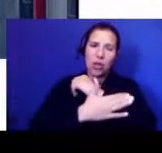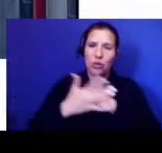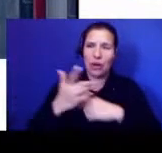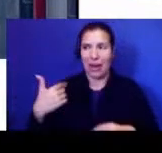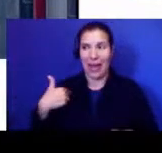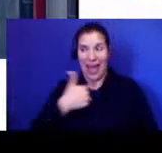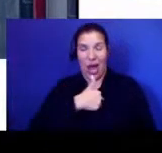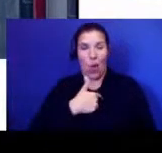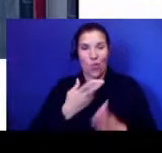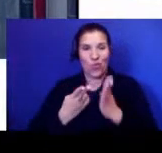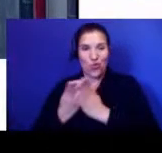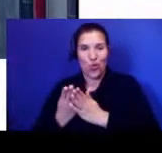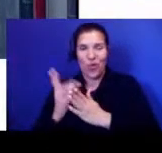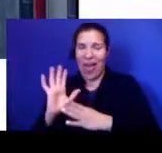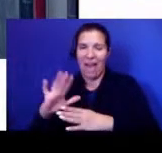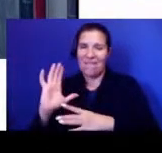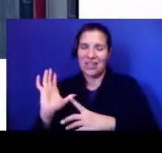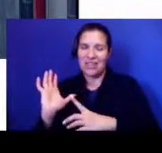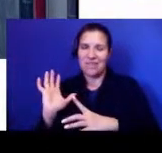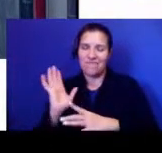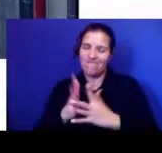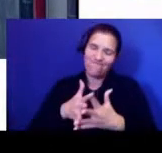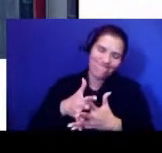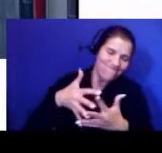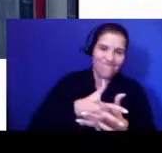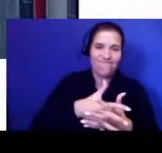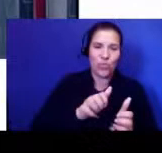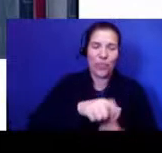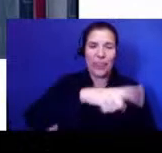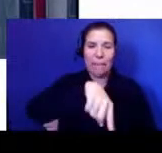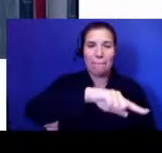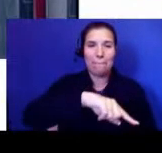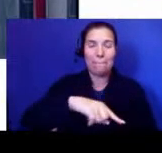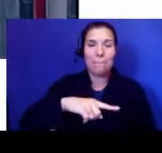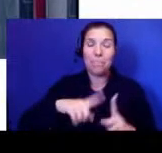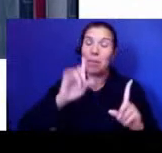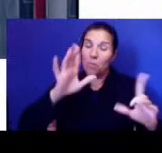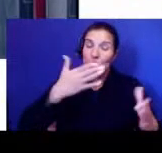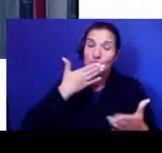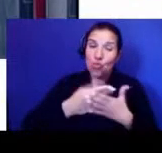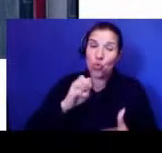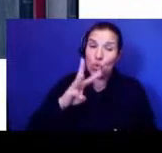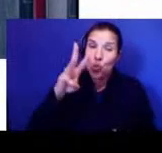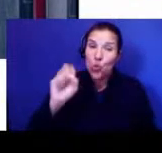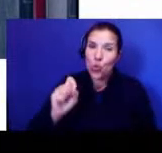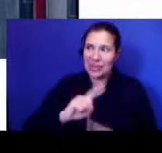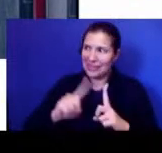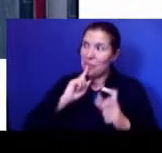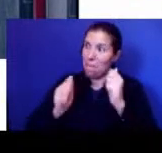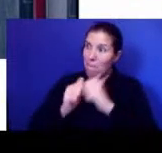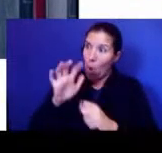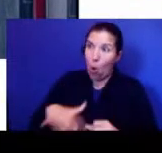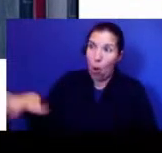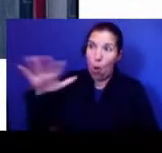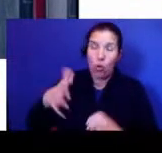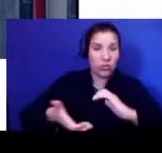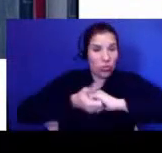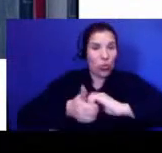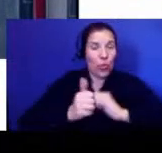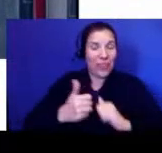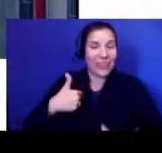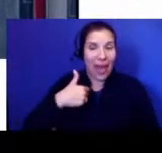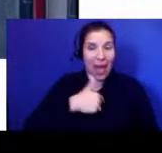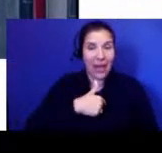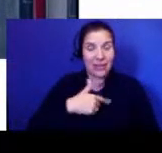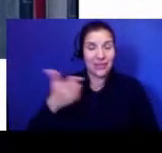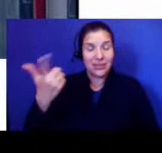got its boots on. The good news is that majorities are with us. Majorities